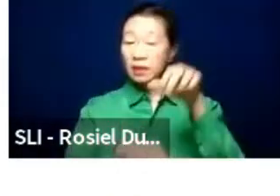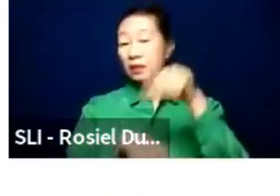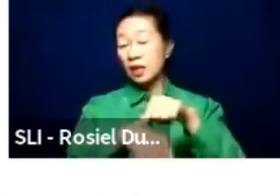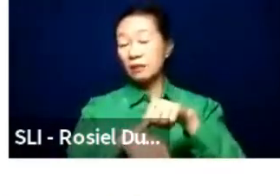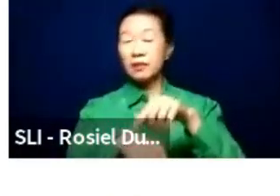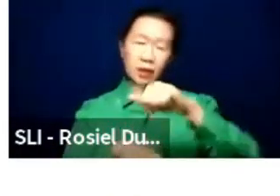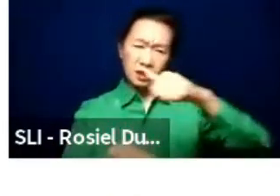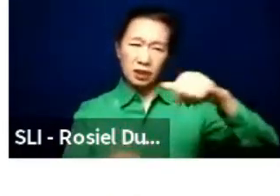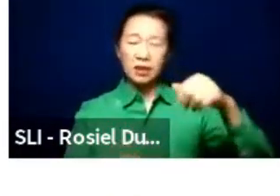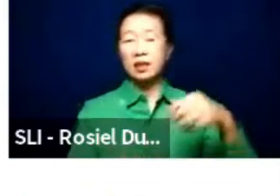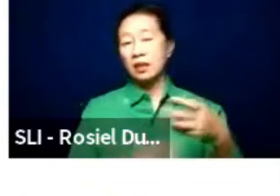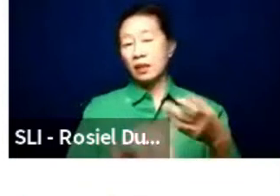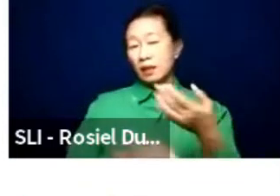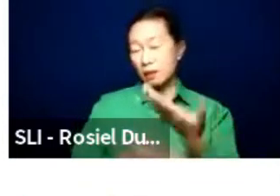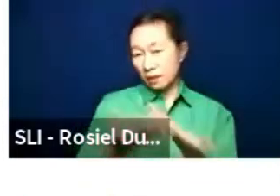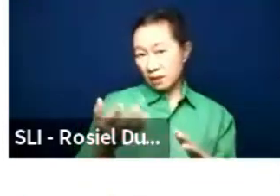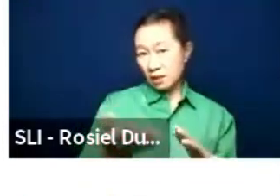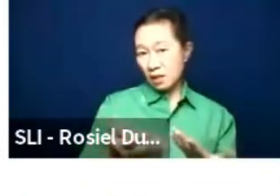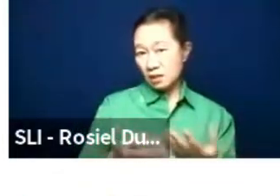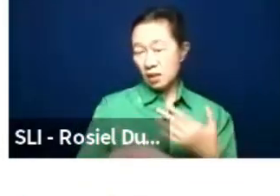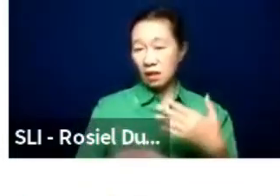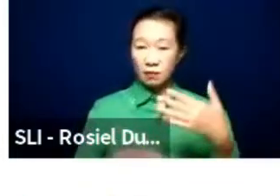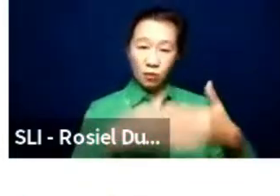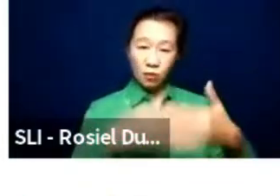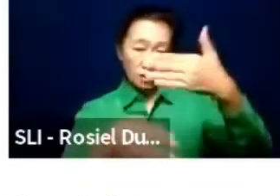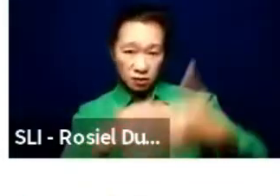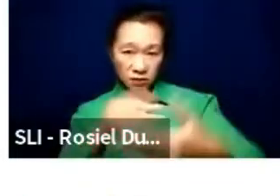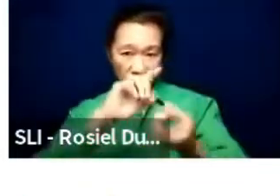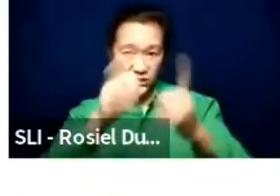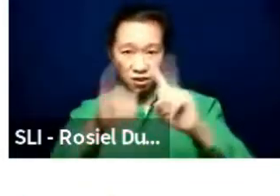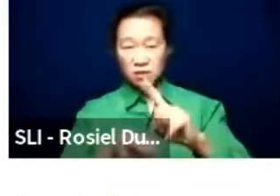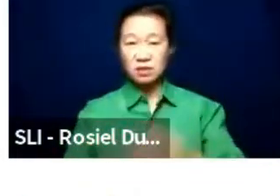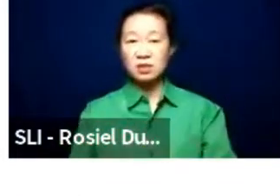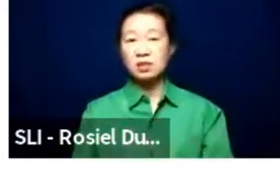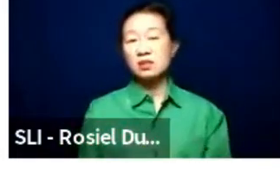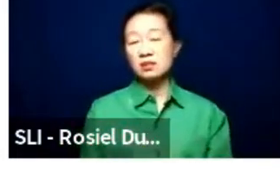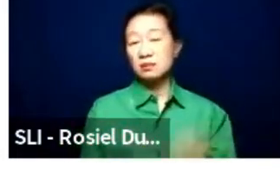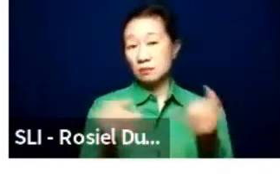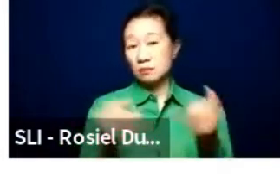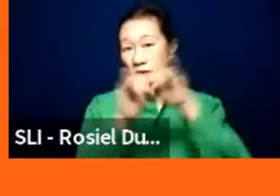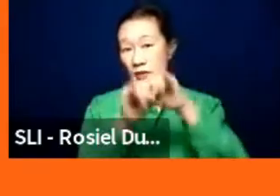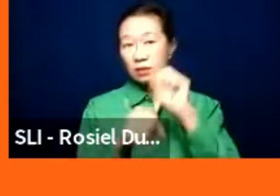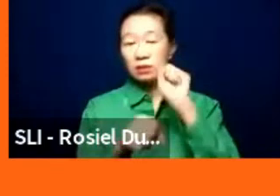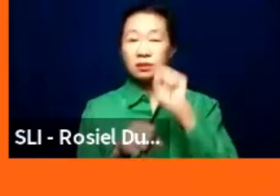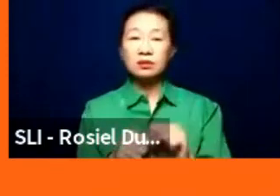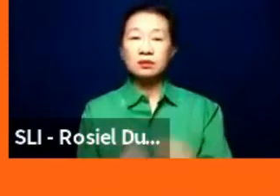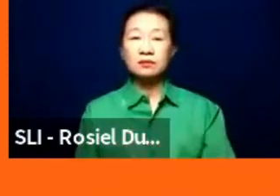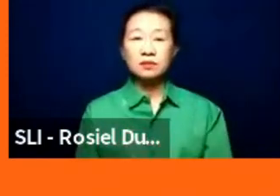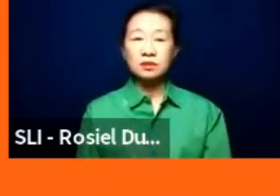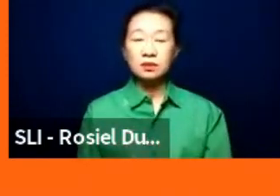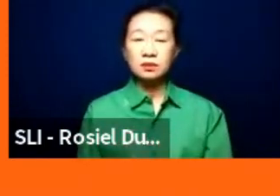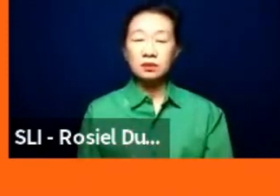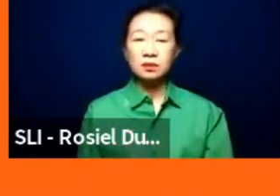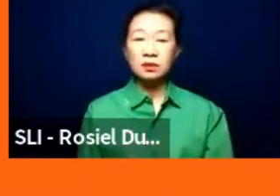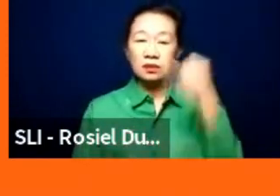change is good. No? So let's just keep at it. Um, I'm going to the